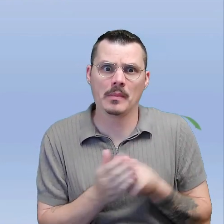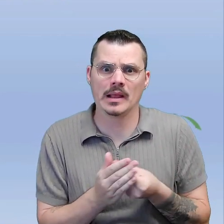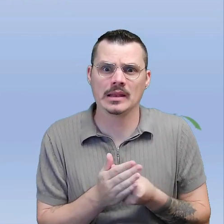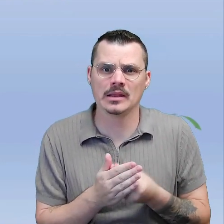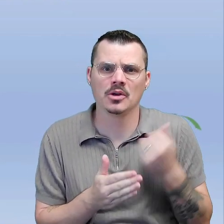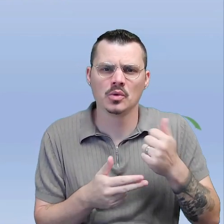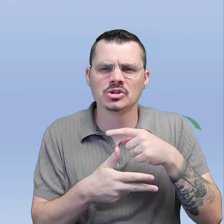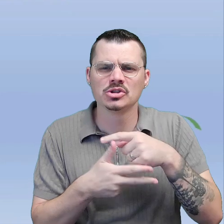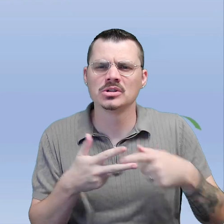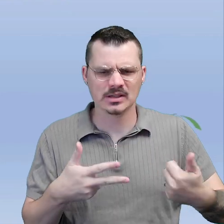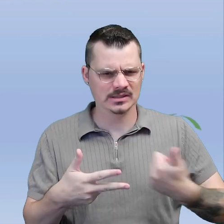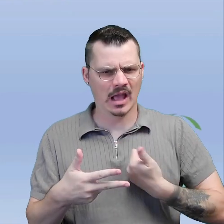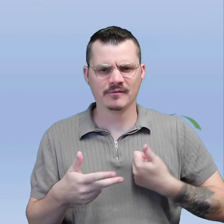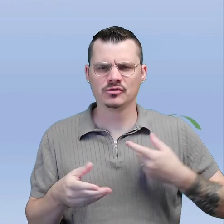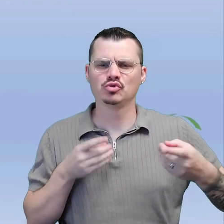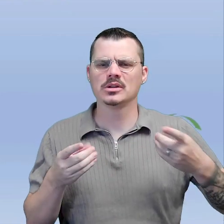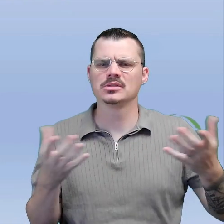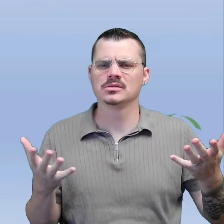money.